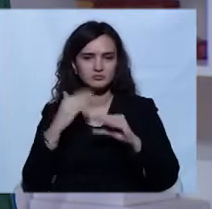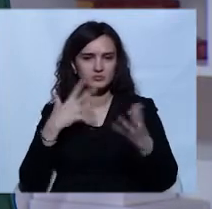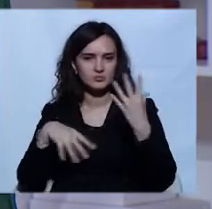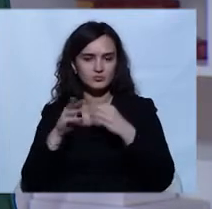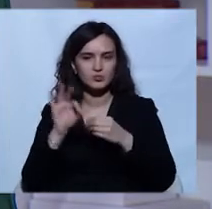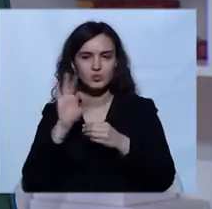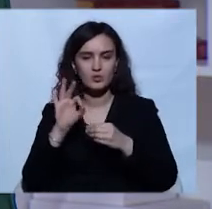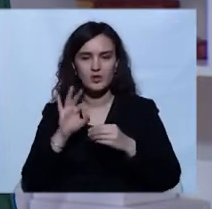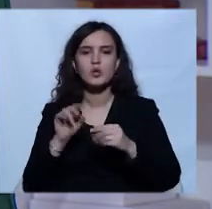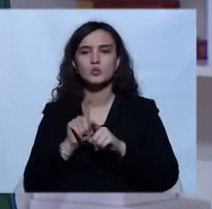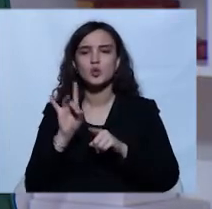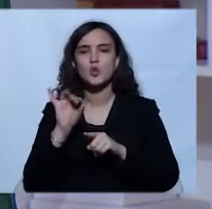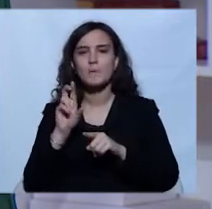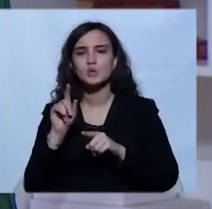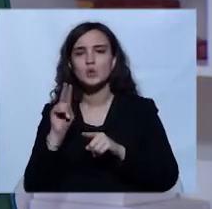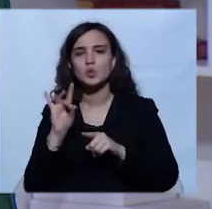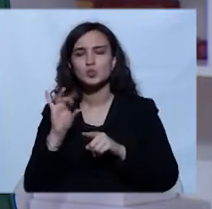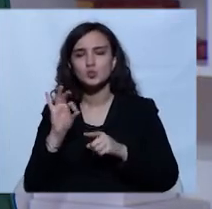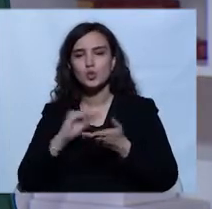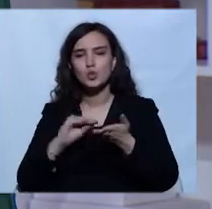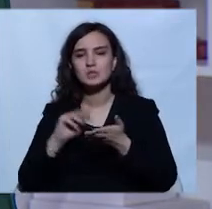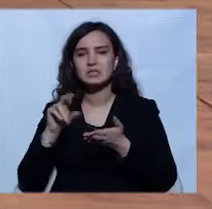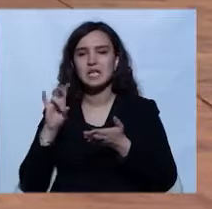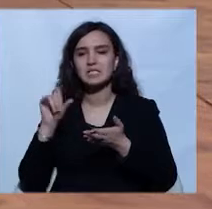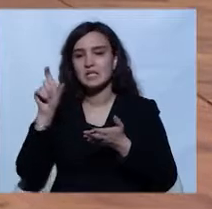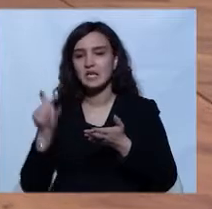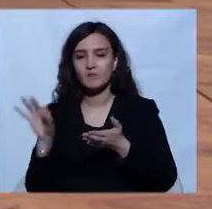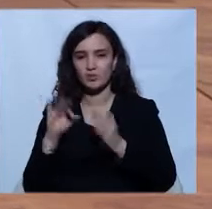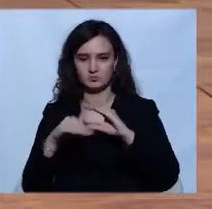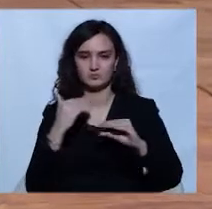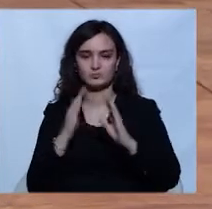about Robinson Crusoe by Daniel Defoe, and we'll see you all next week.